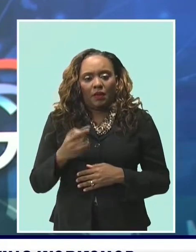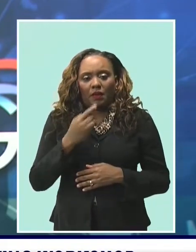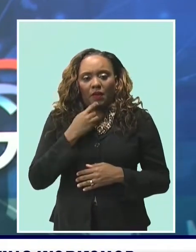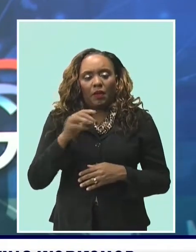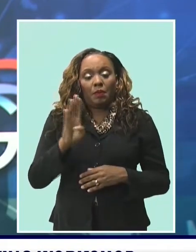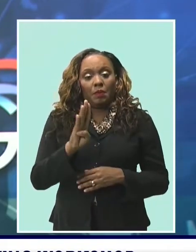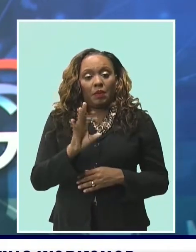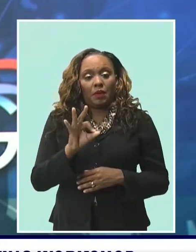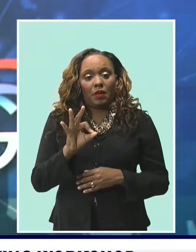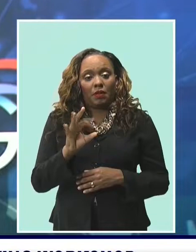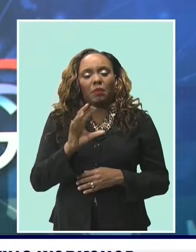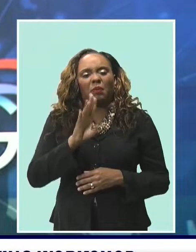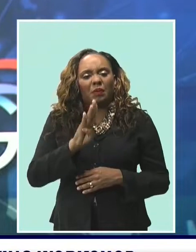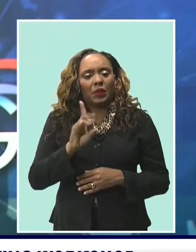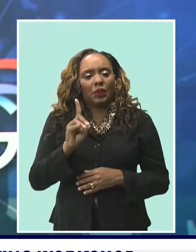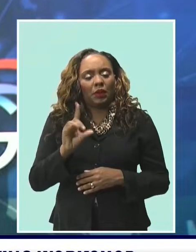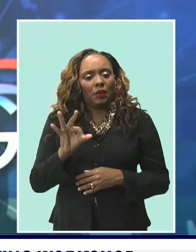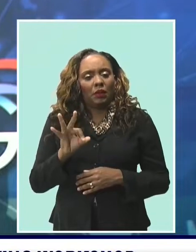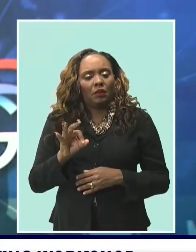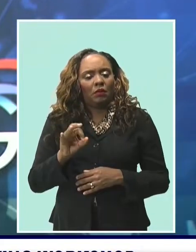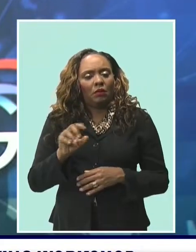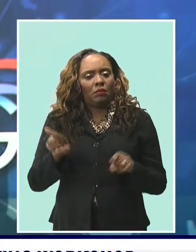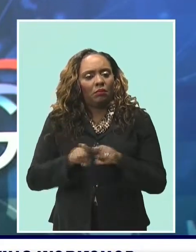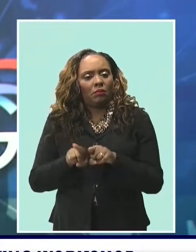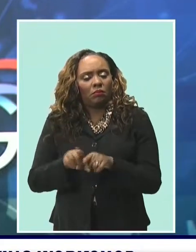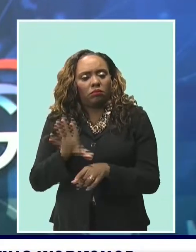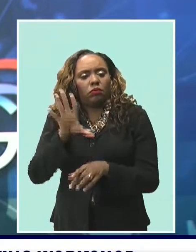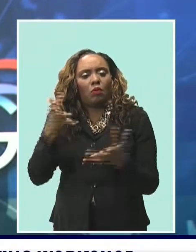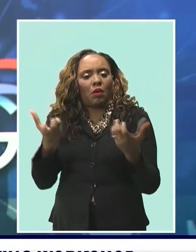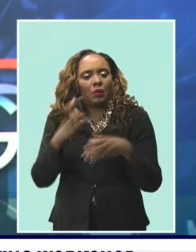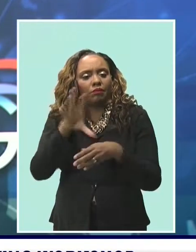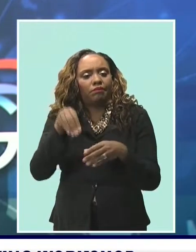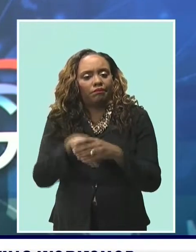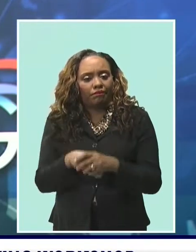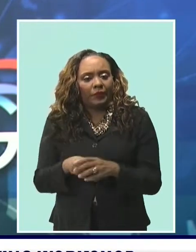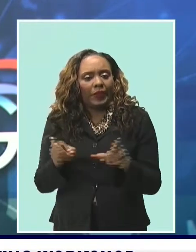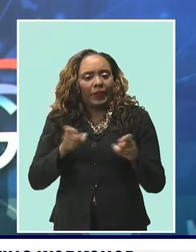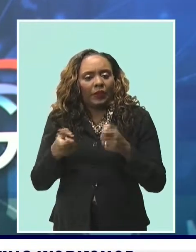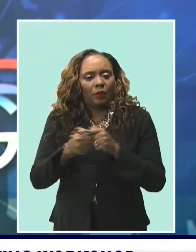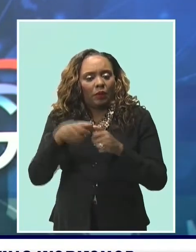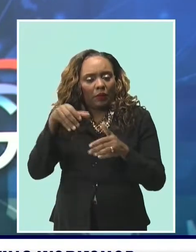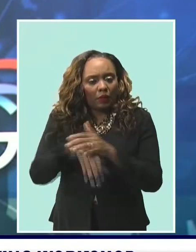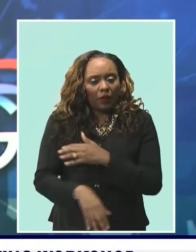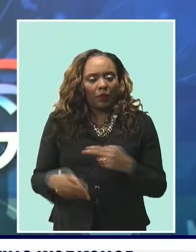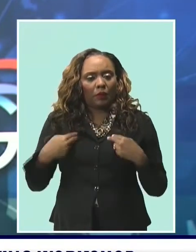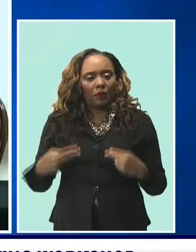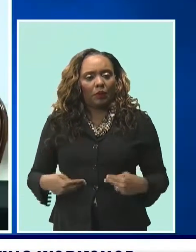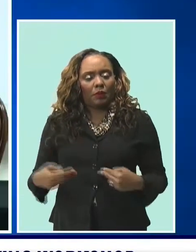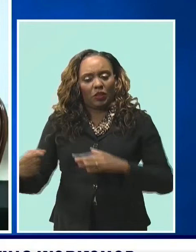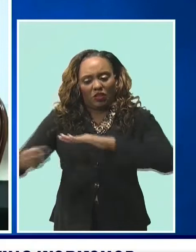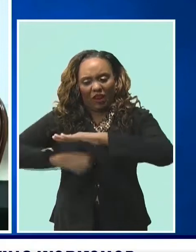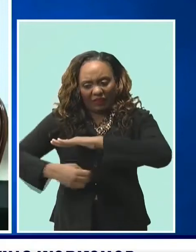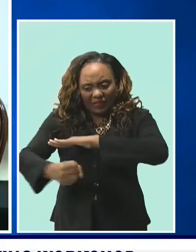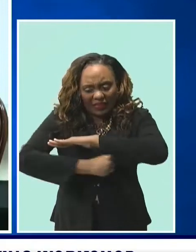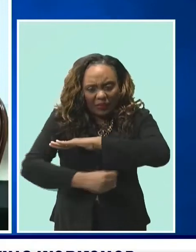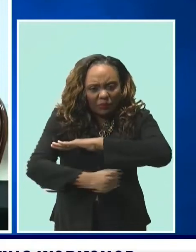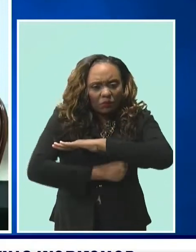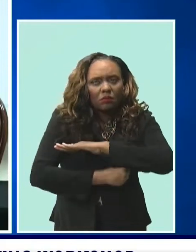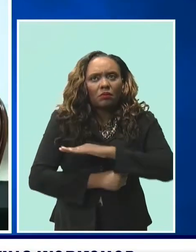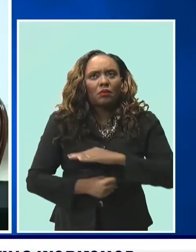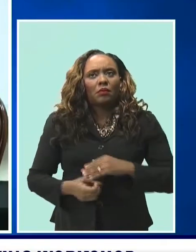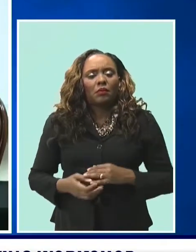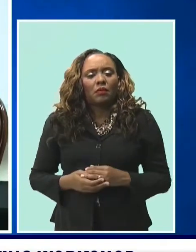to being a part of the broad alliance fighting transnational organized crime and human trafficking. The military is not